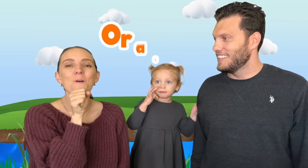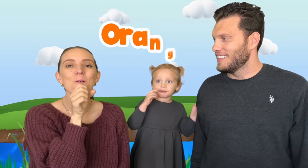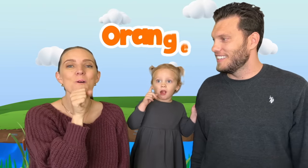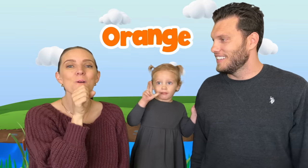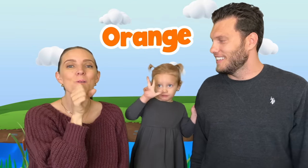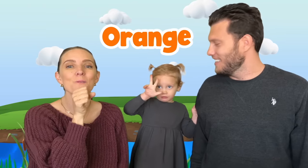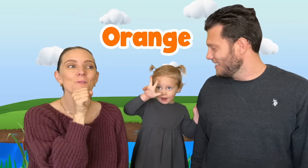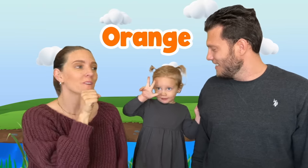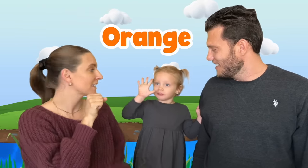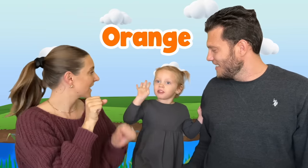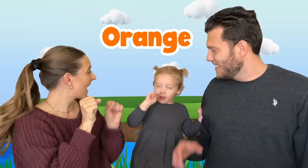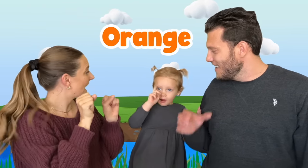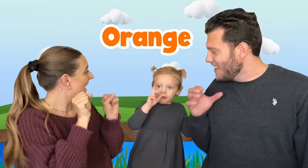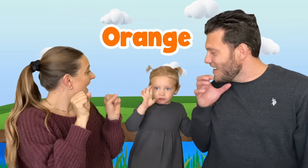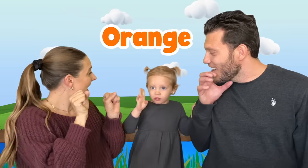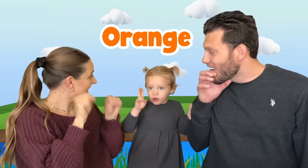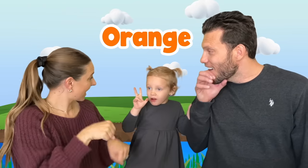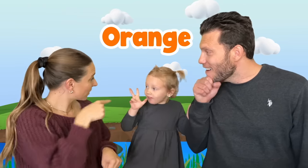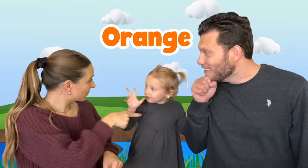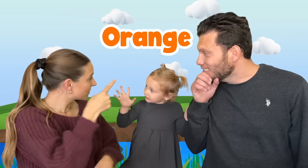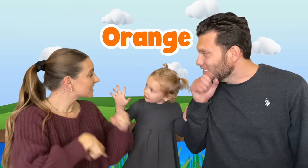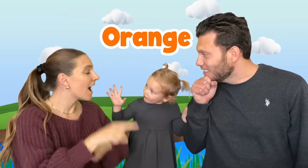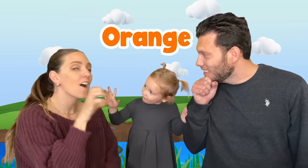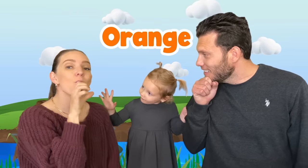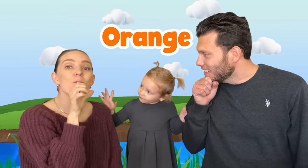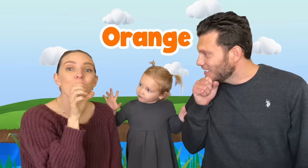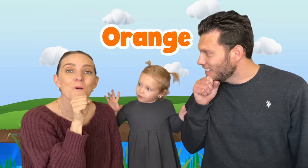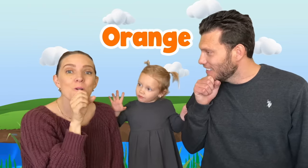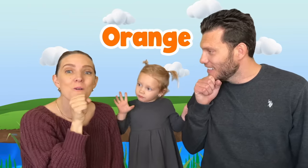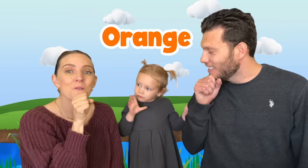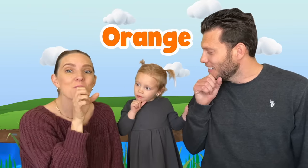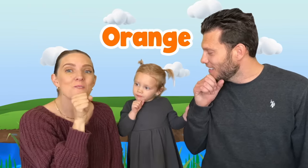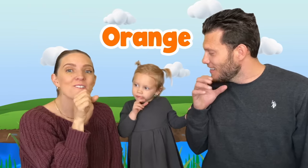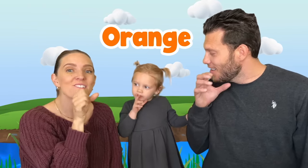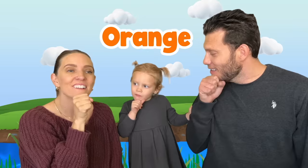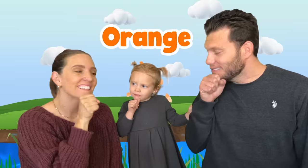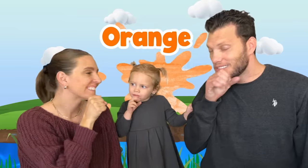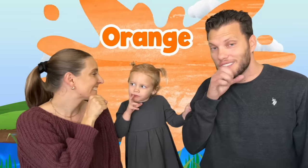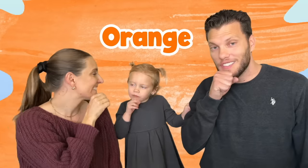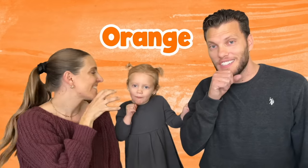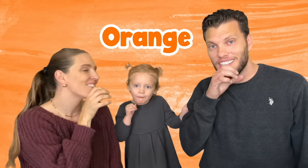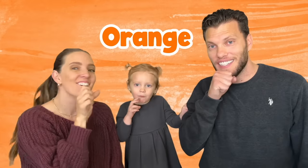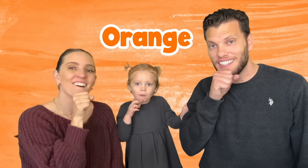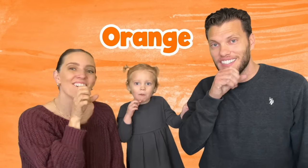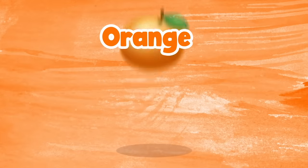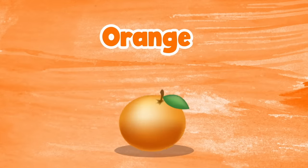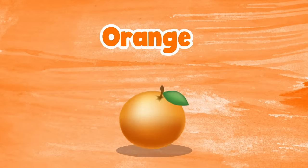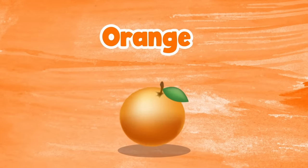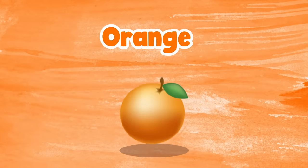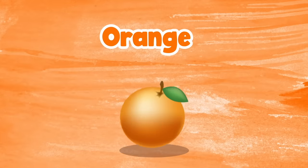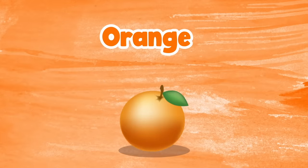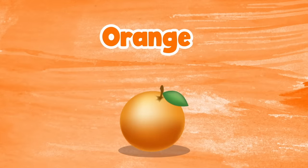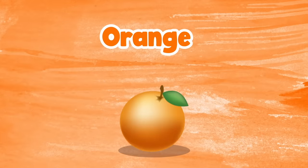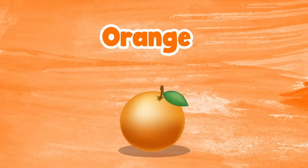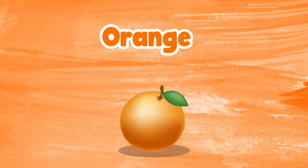is orange. Can you sign orange? Orange.